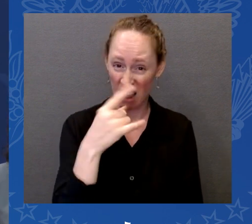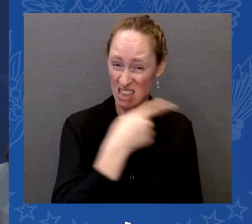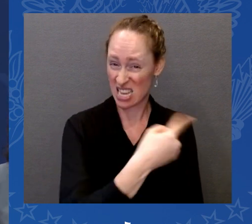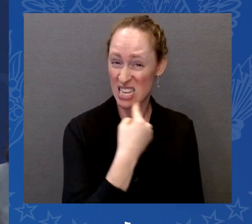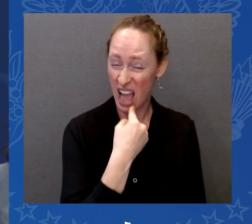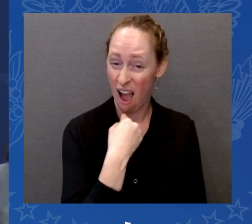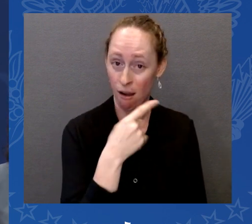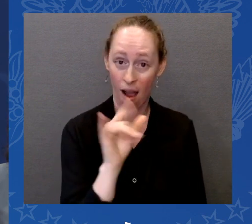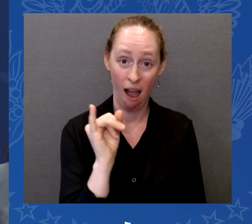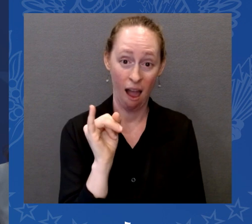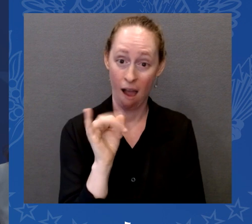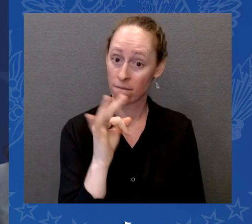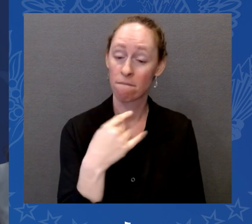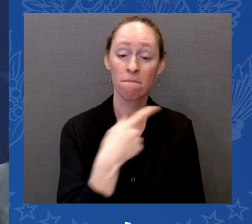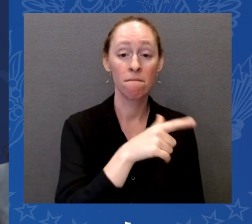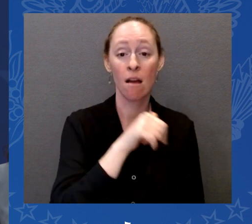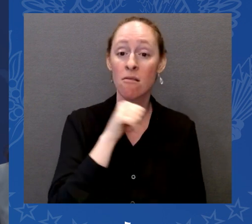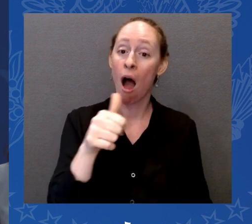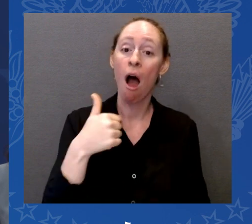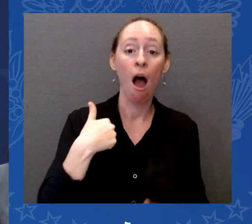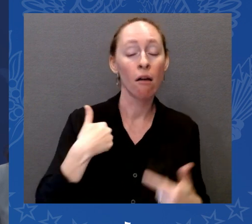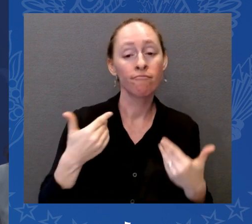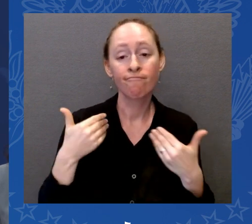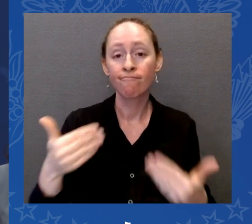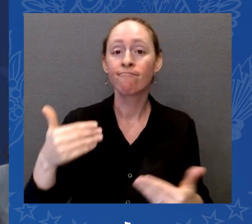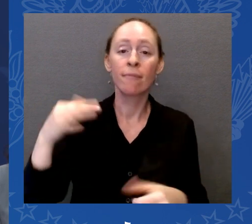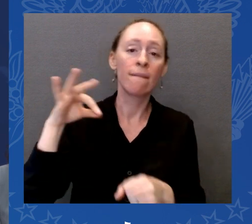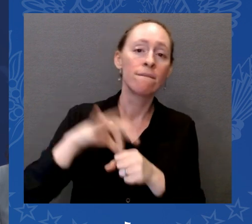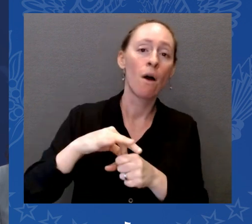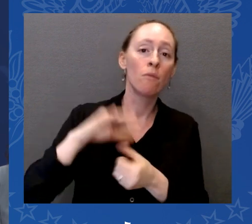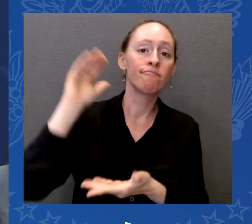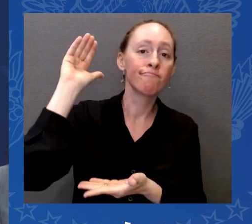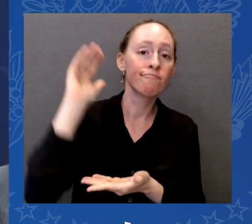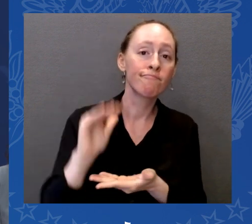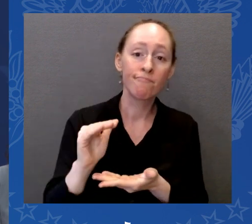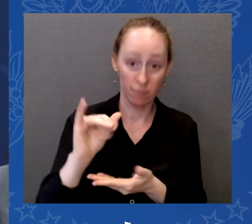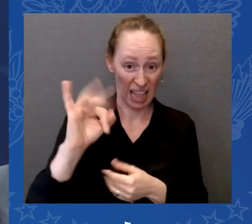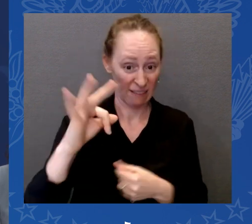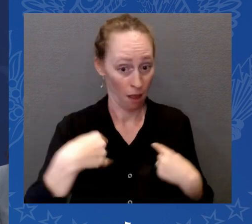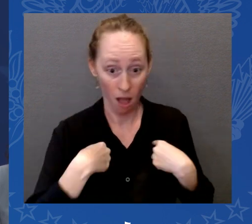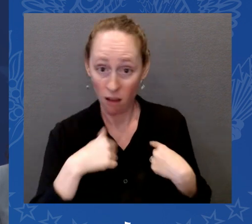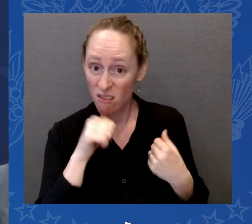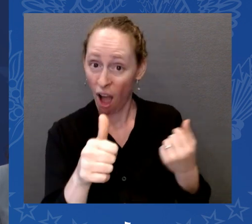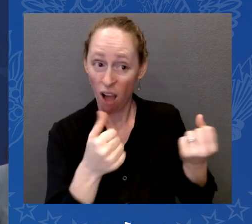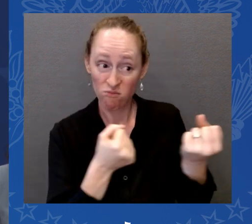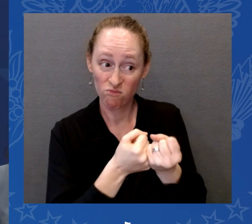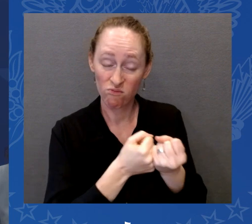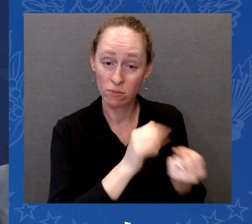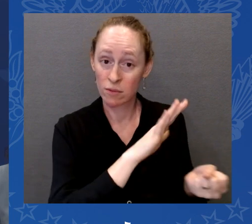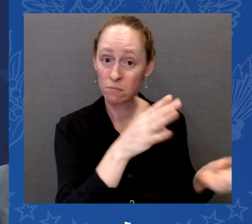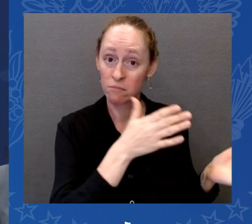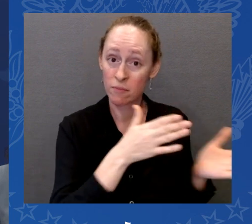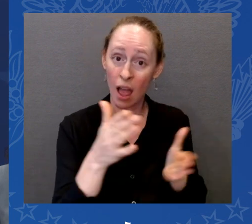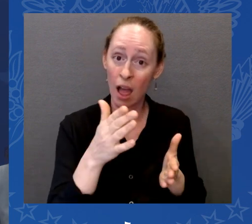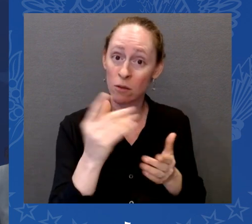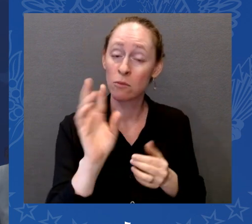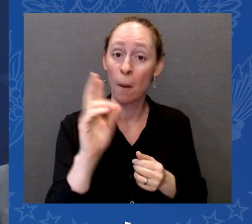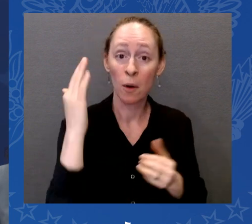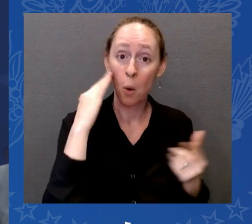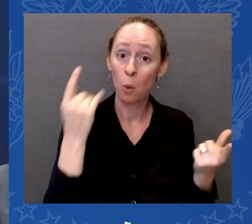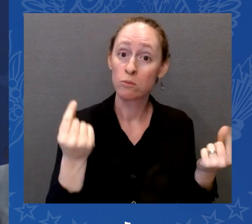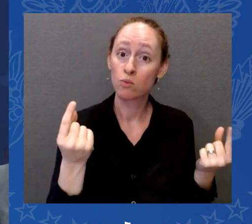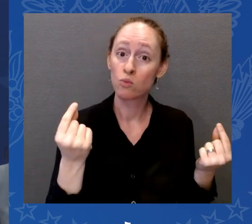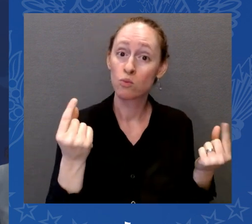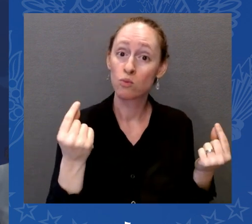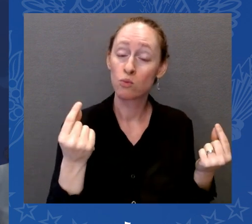Social Security, Medicare, if I don't support that, they're going to shut down the government, refuse to pay America's bills for the